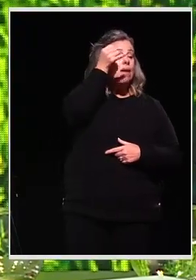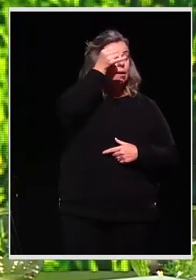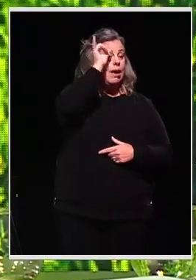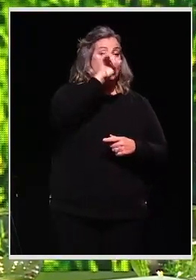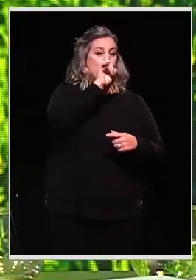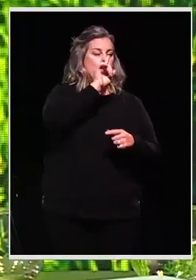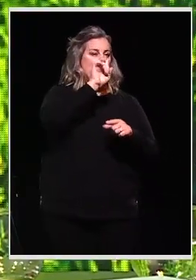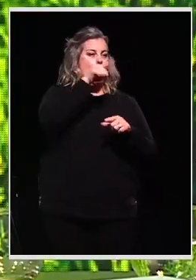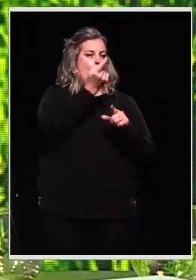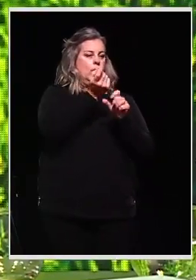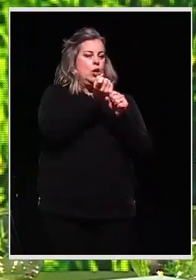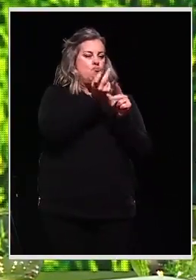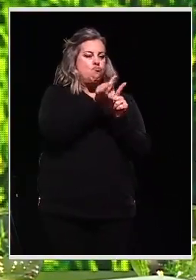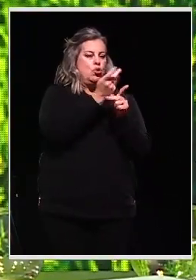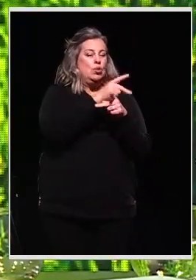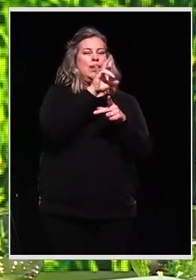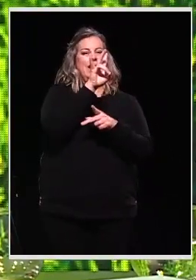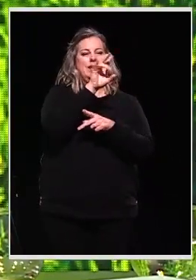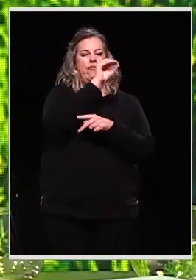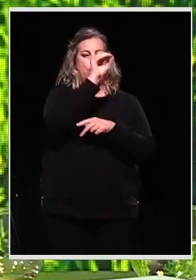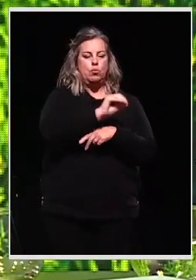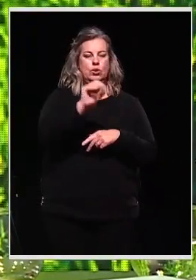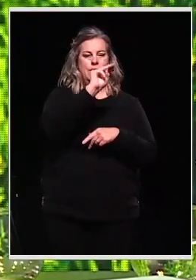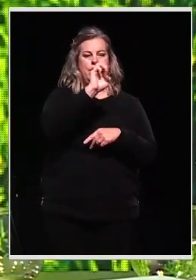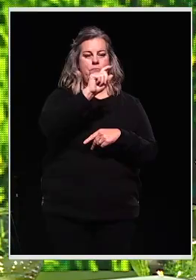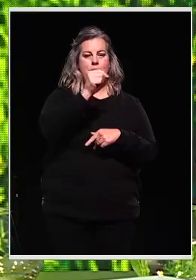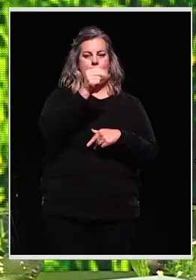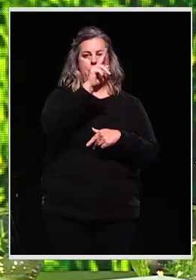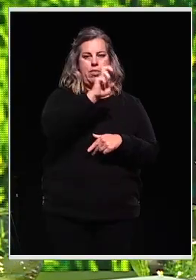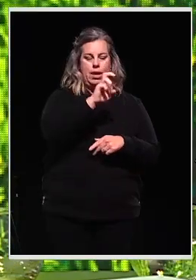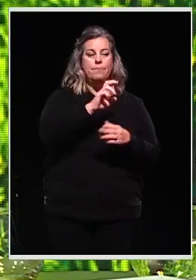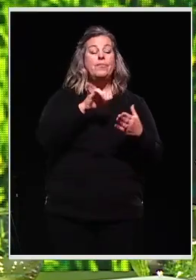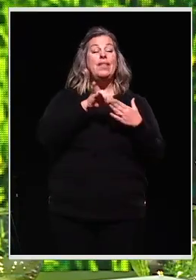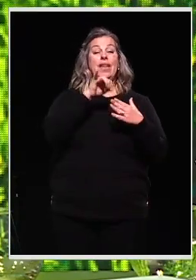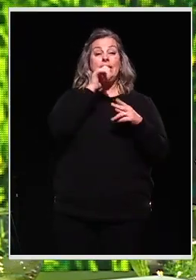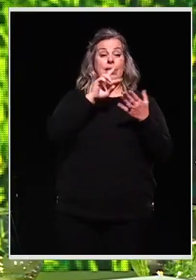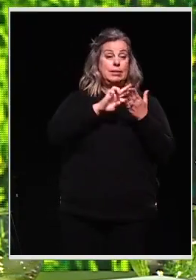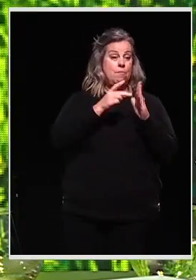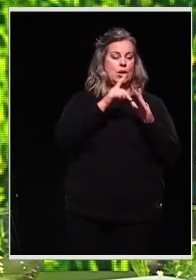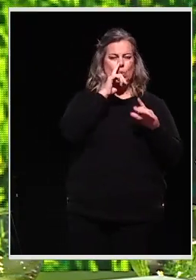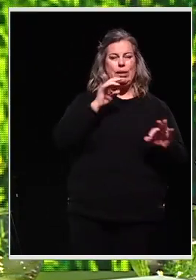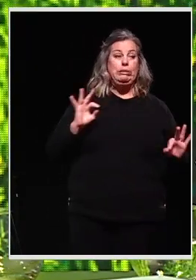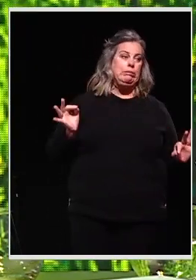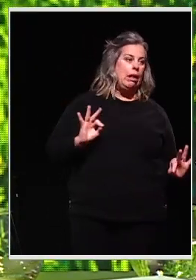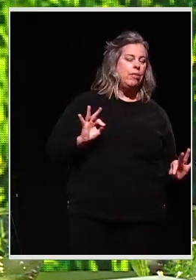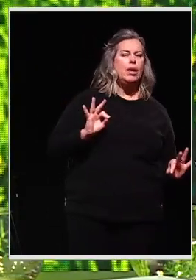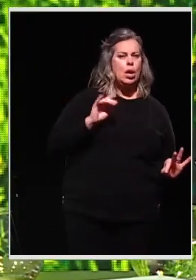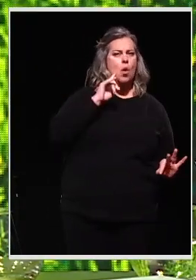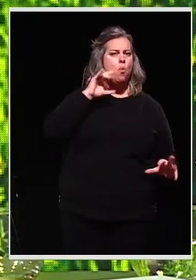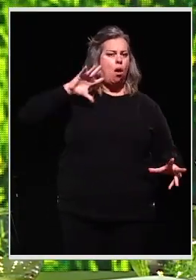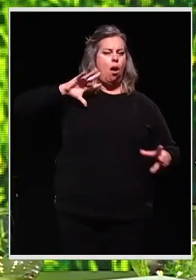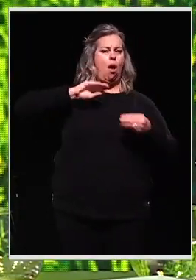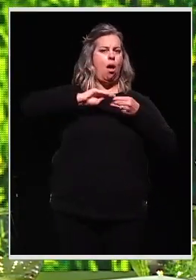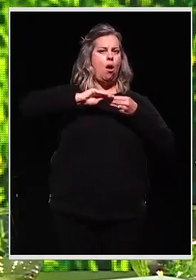on a lot of estimates, and just a couple of percent here in New York State. It doesn't mean those emissions don't add up, and it doesn't mean those emissions don't